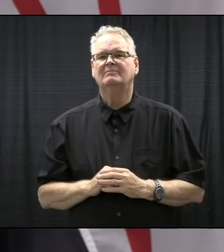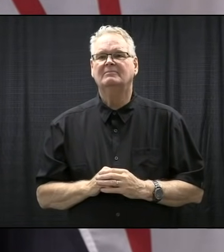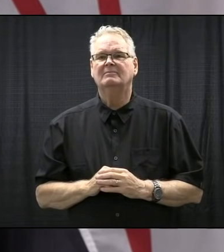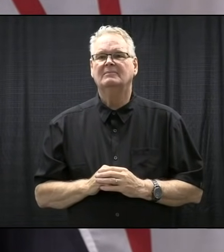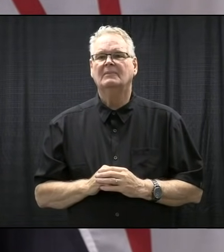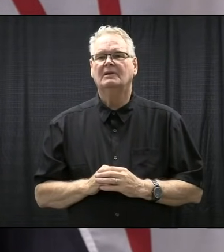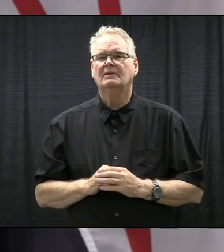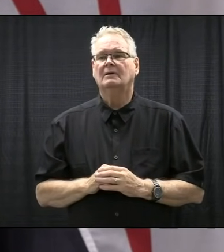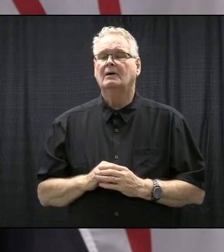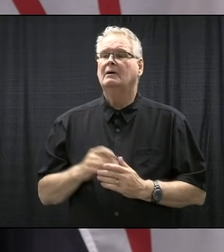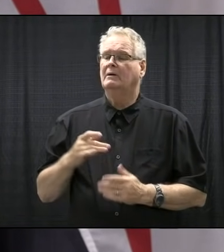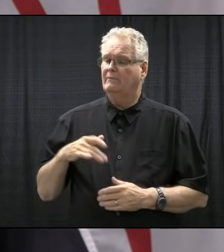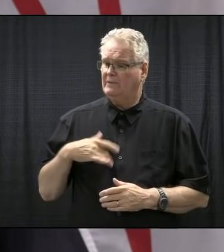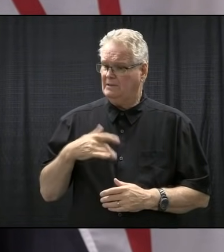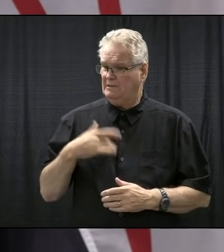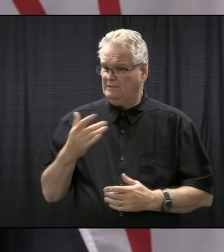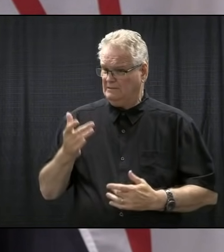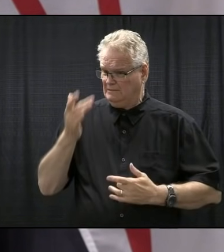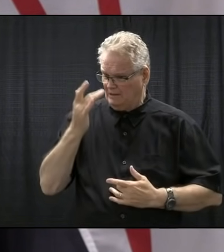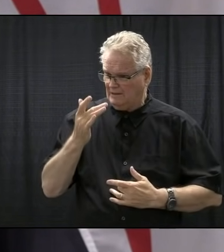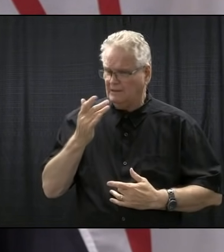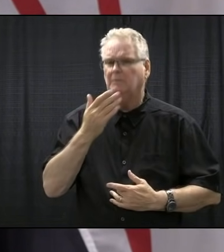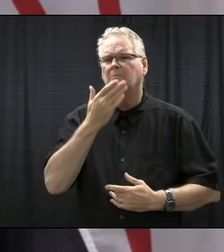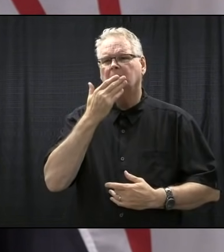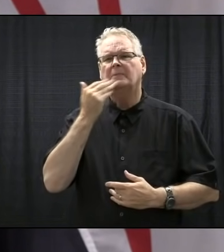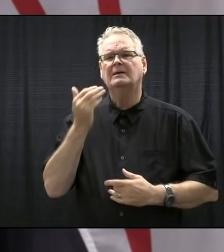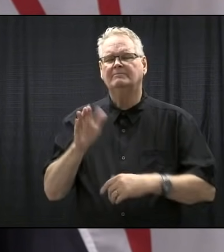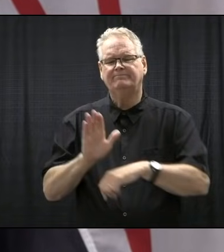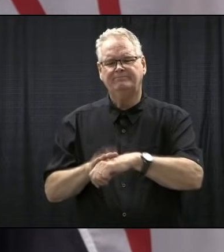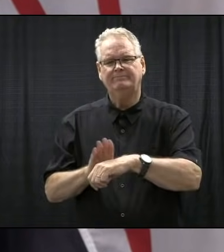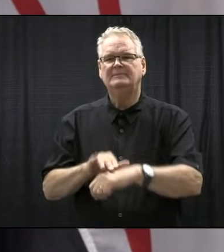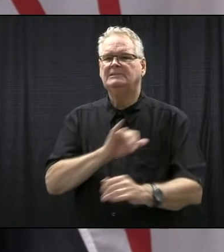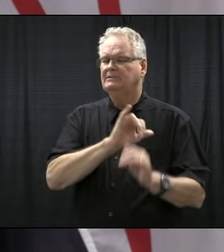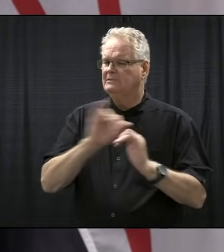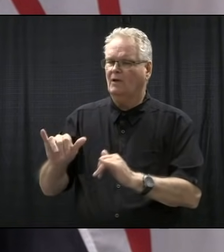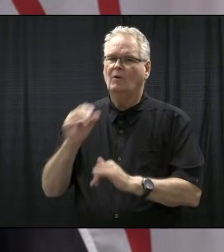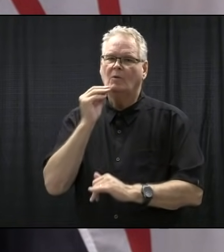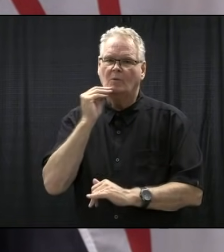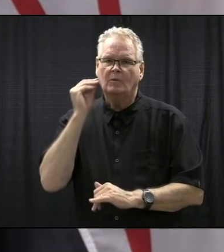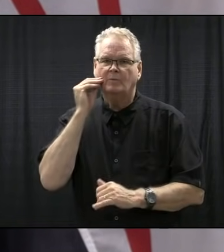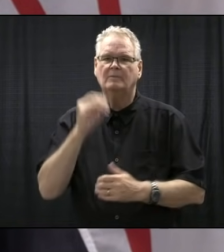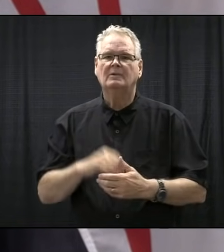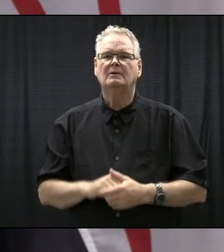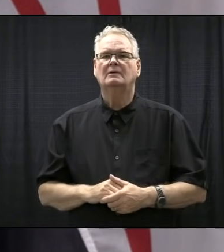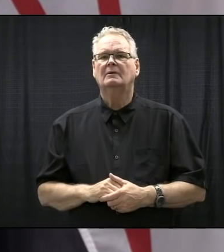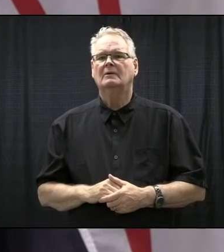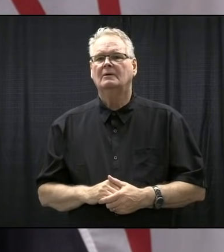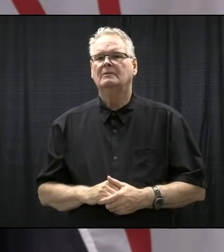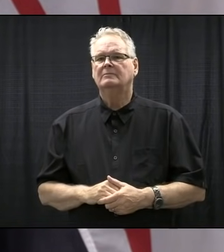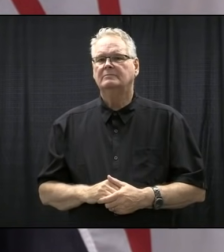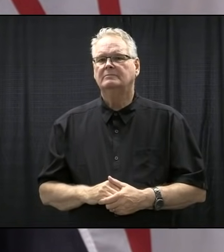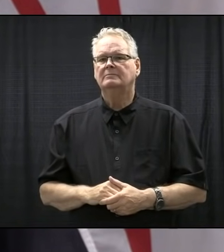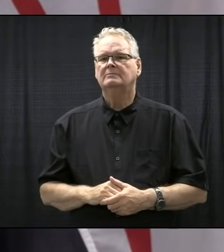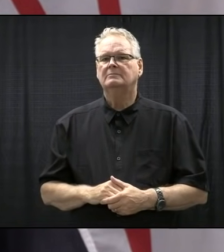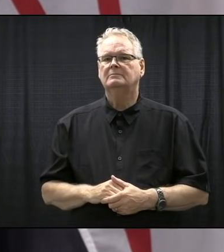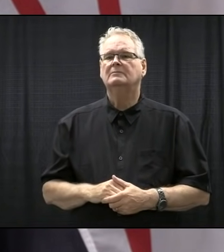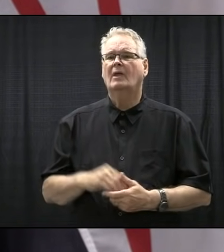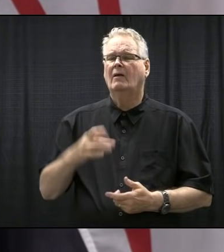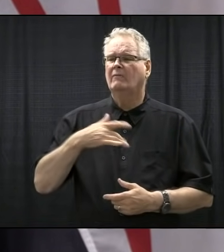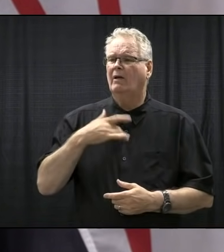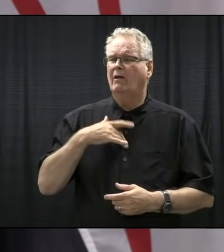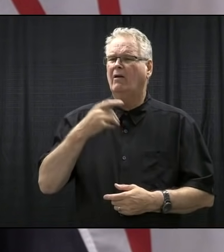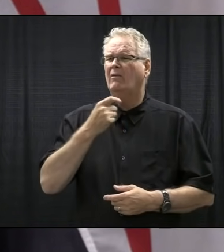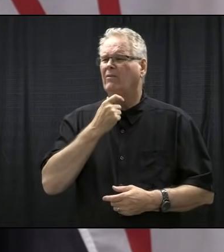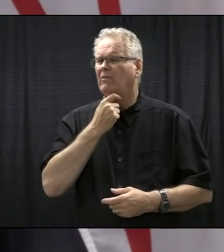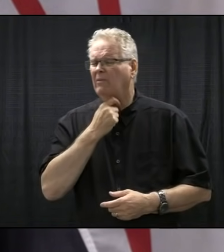just a runny nose or sore throat is enough to warrant a COVID-19 test. We need to assume any symptom could be COVID, and even if it is